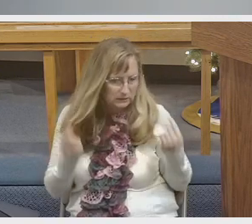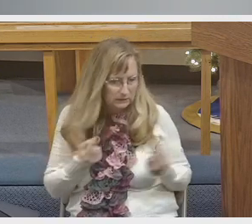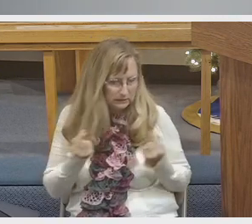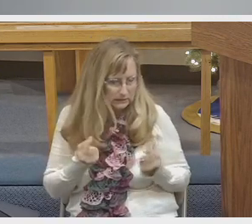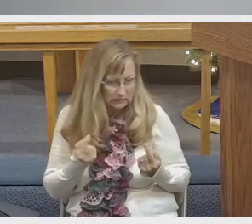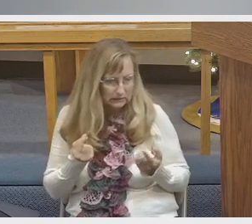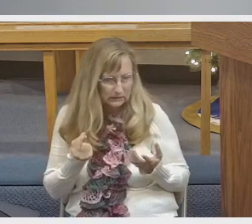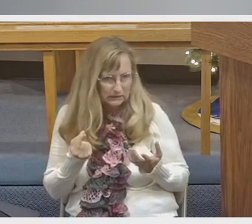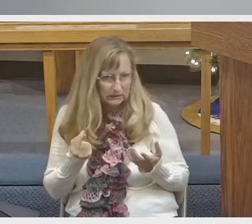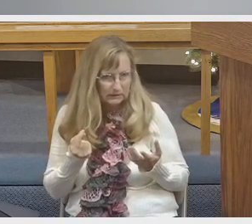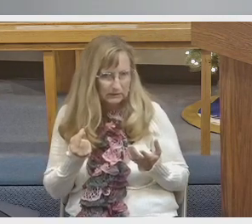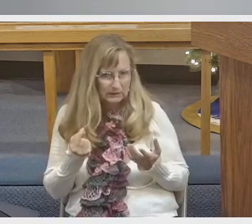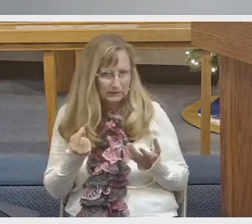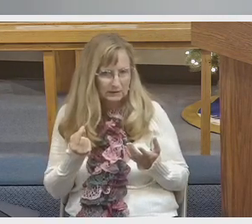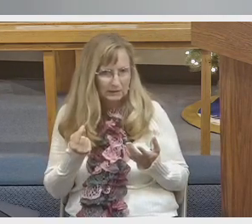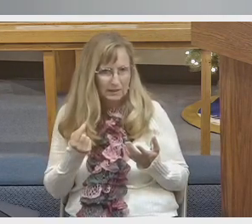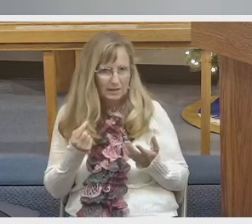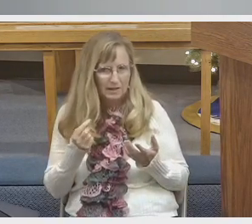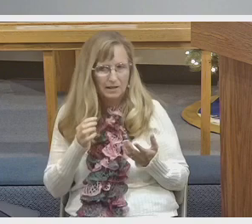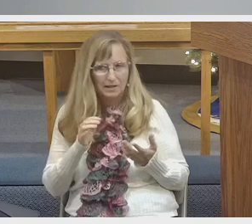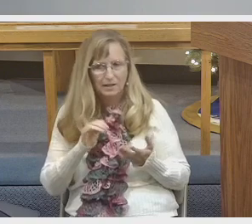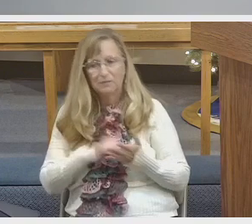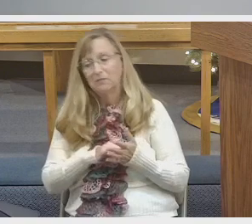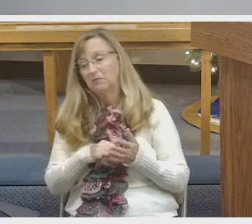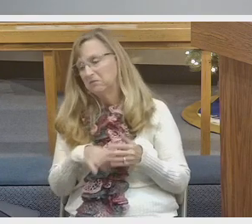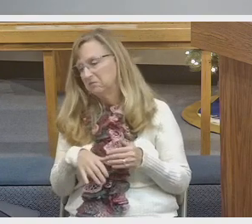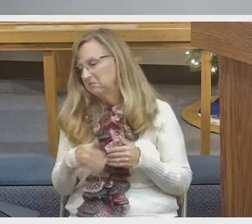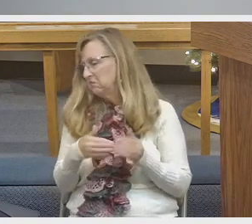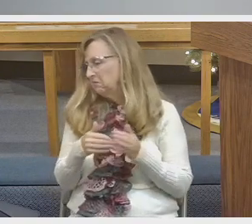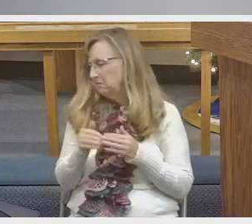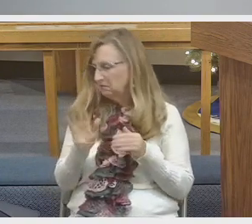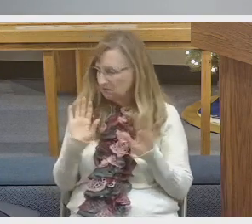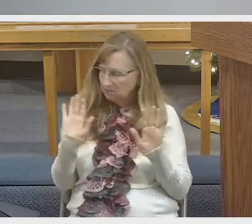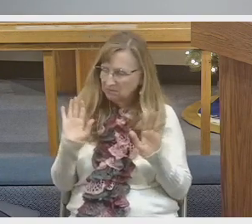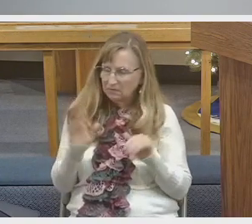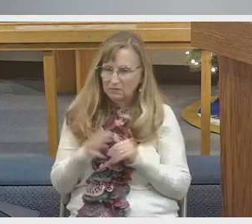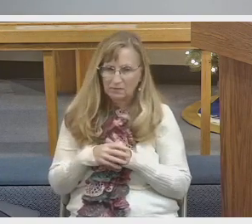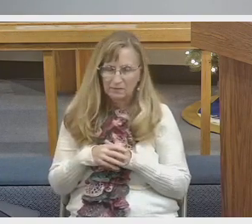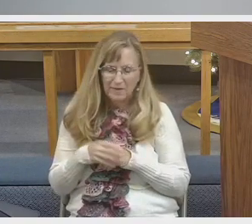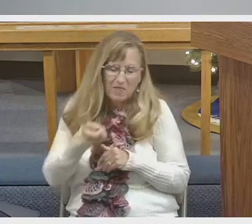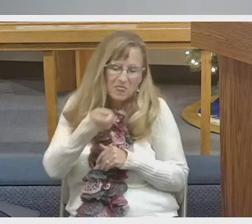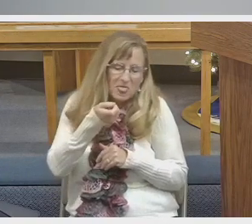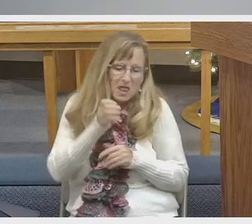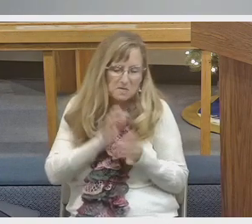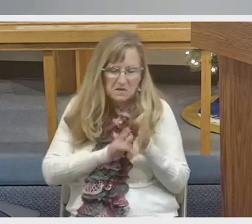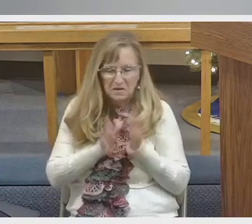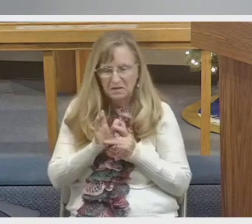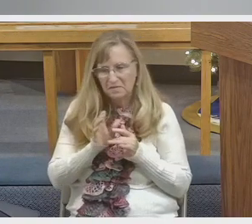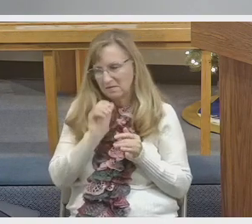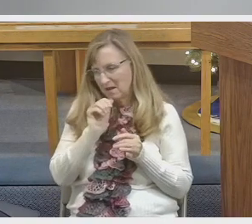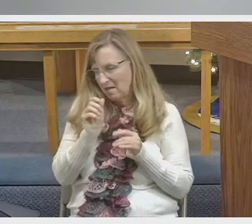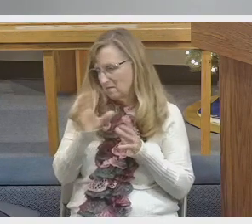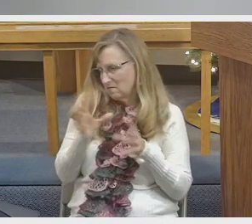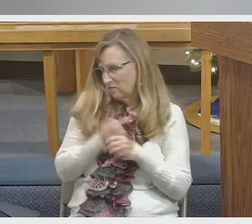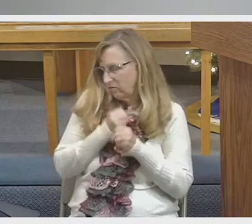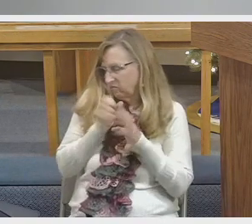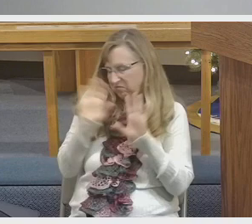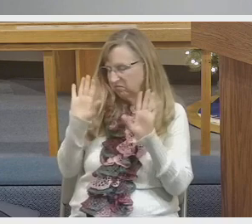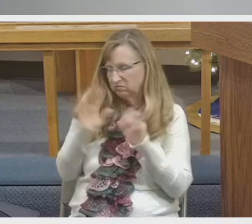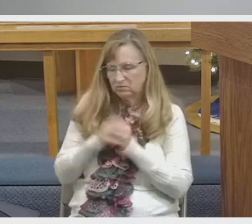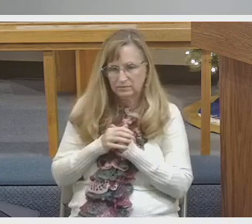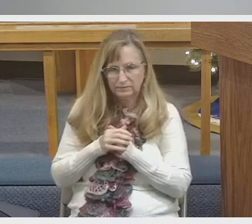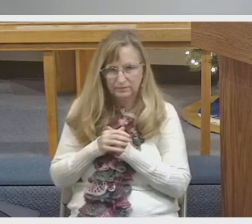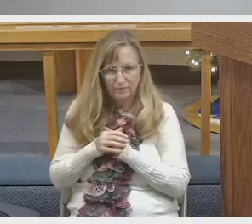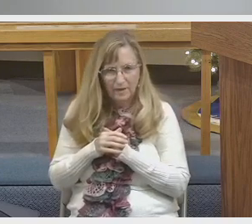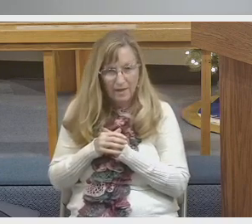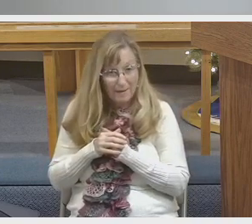bad. Just an apathetic touch of Jesus, but not too much, please. But for those who